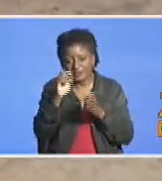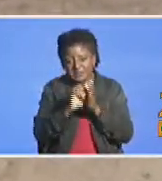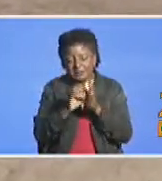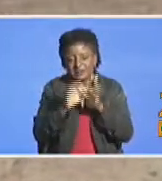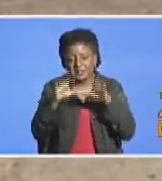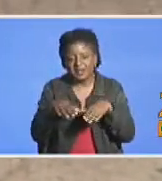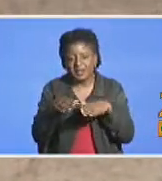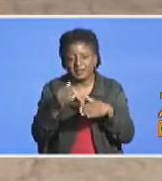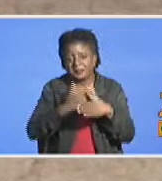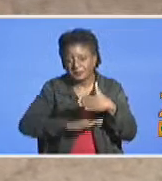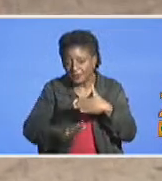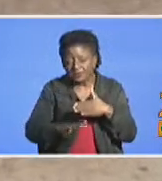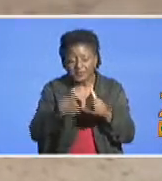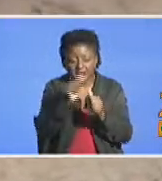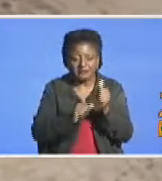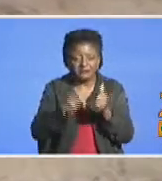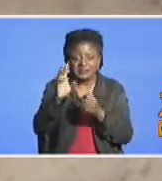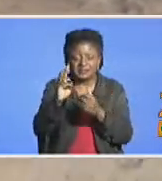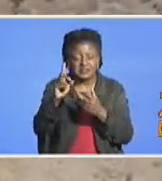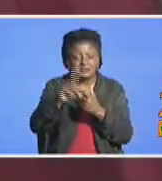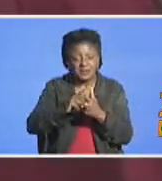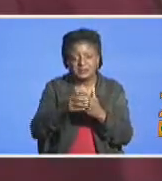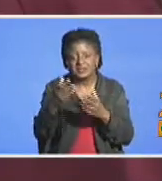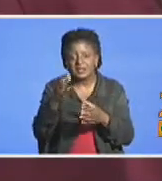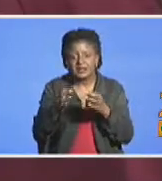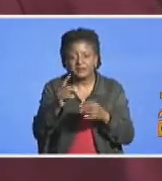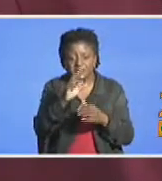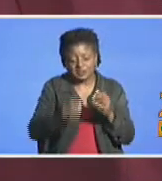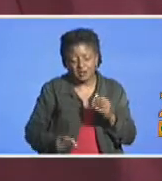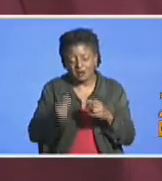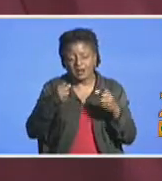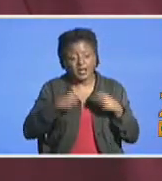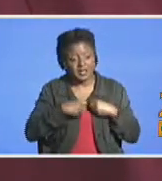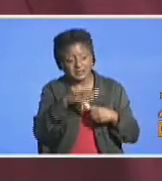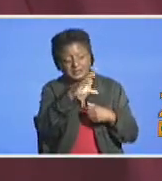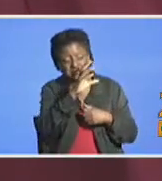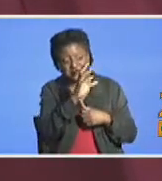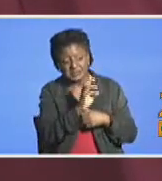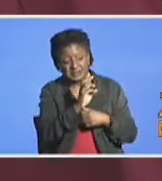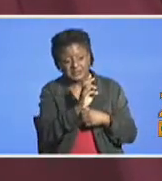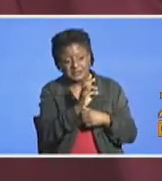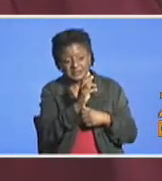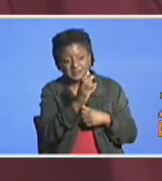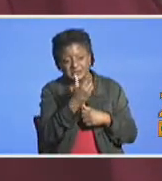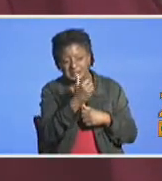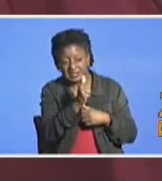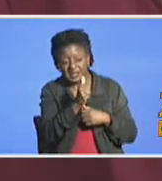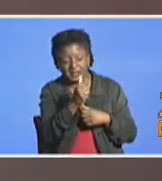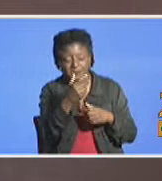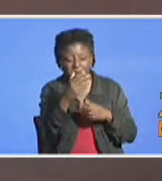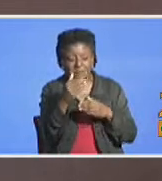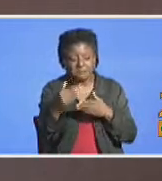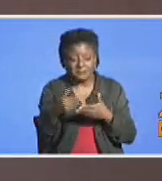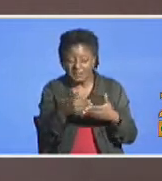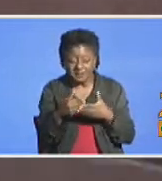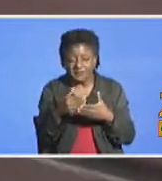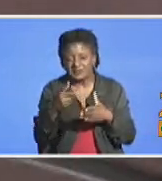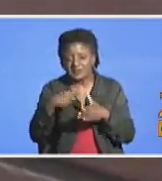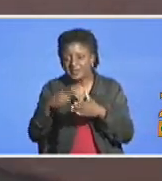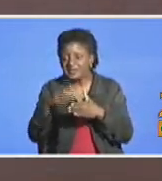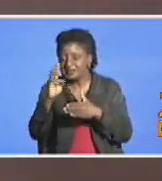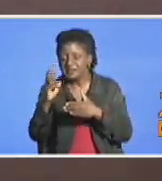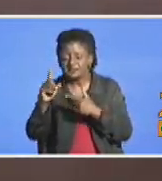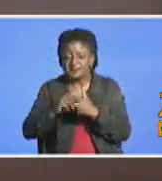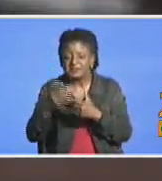born, and in 6 months they have 10 puppies. You could imagine the math. And so we're hoping that people will get it. There are